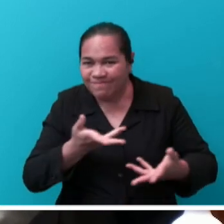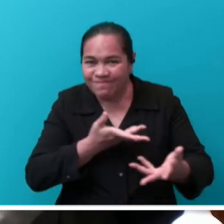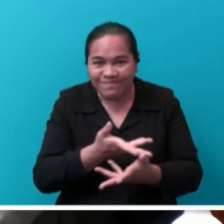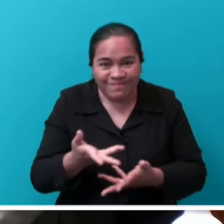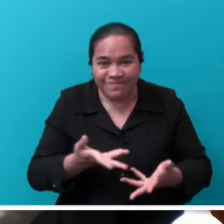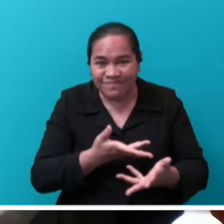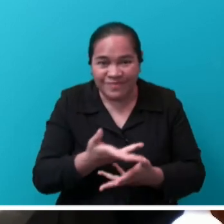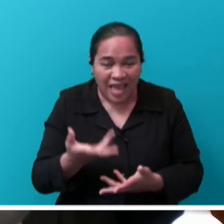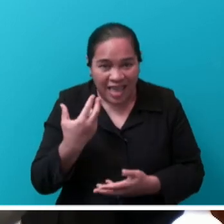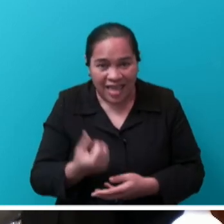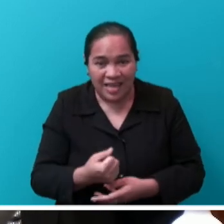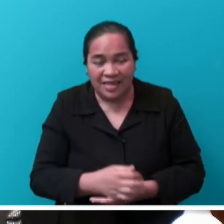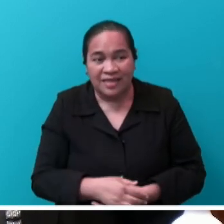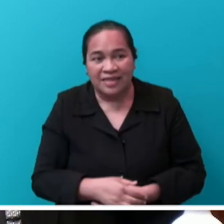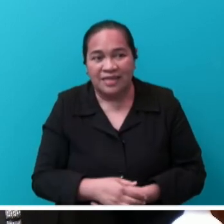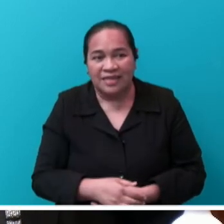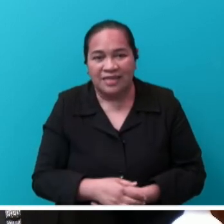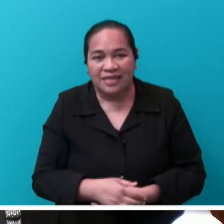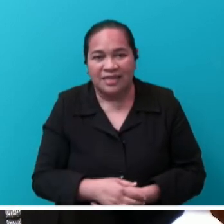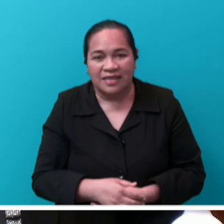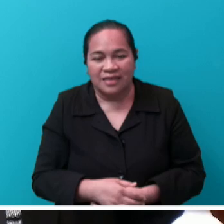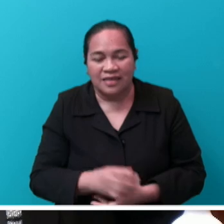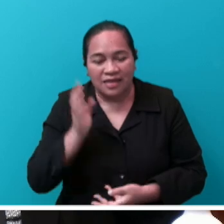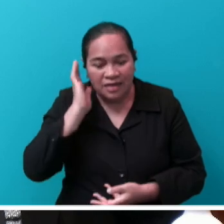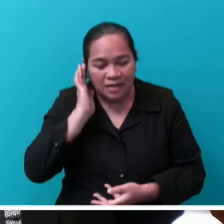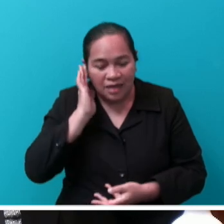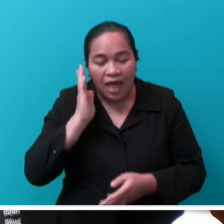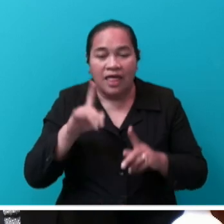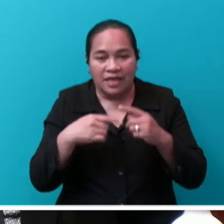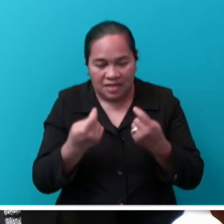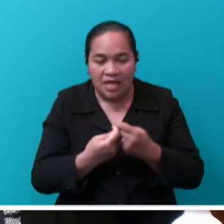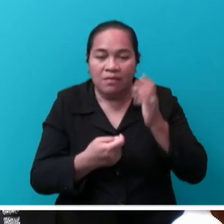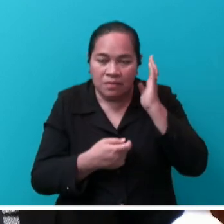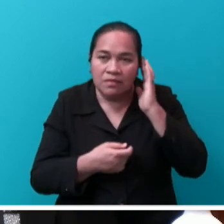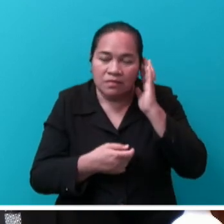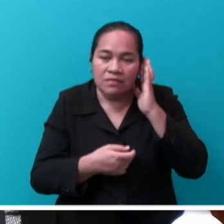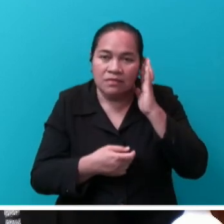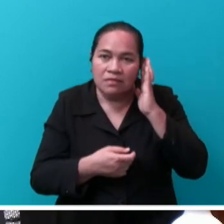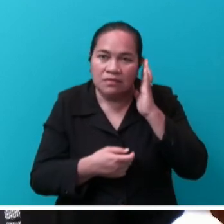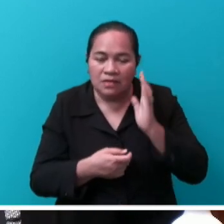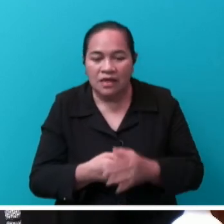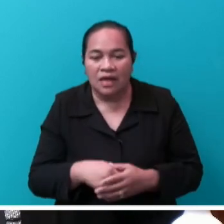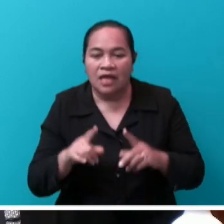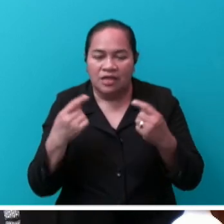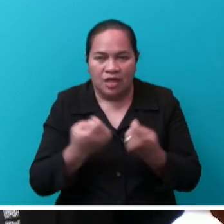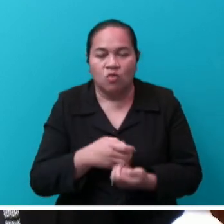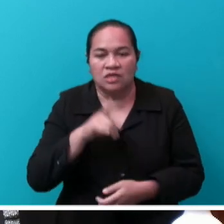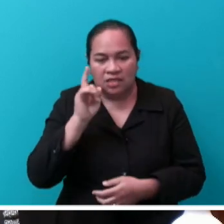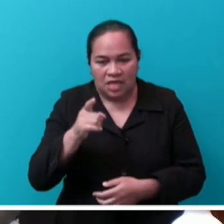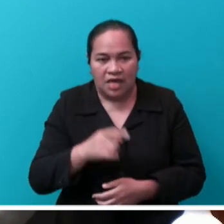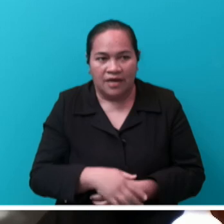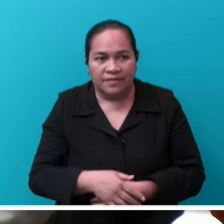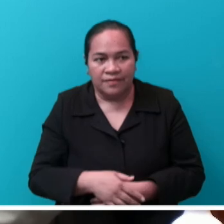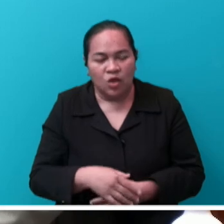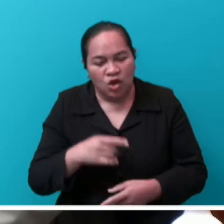held while the team was there included a discussion with